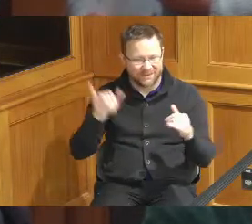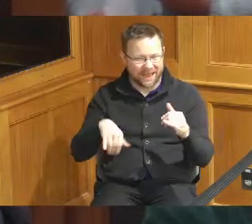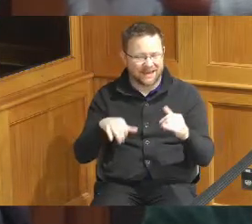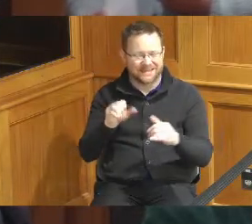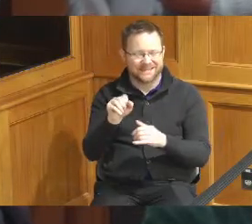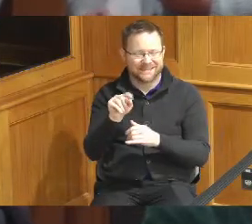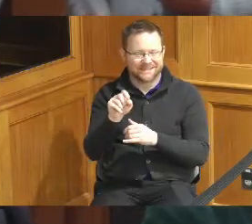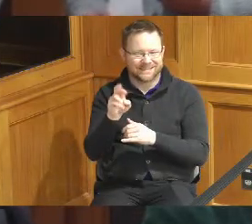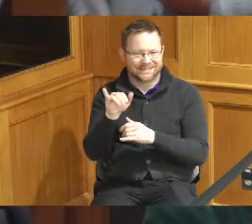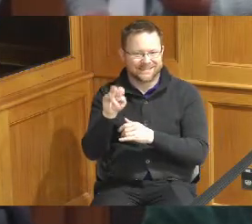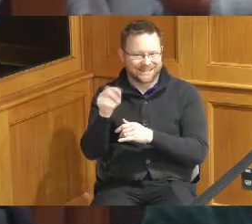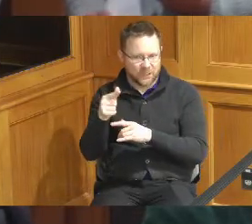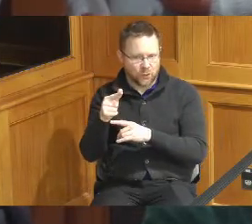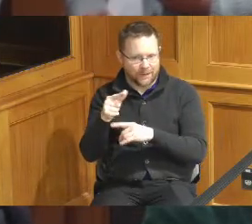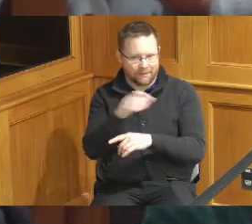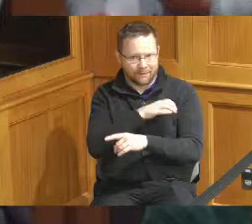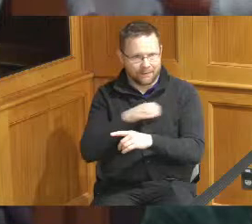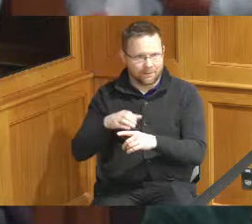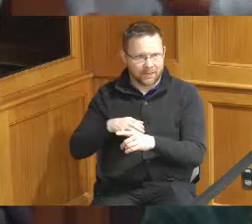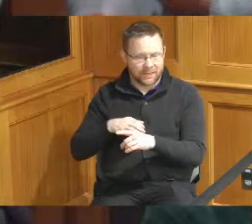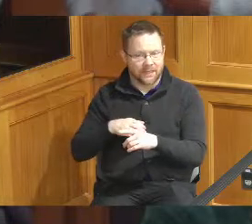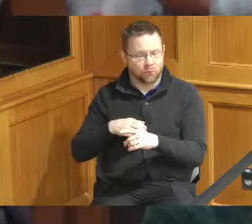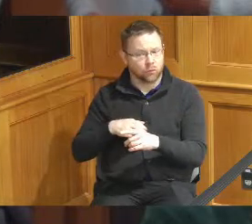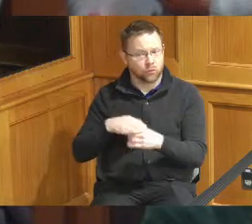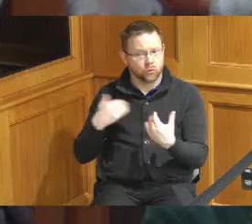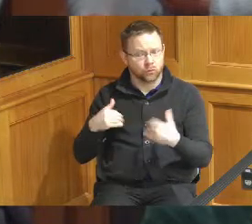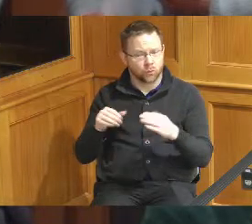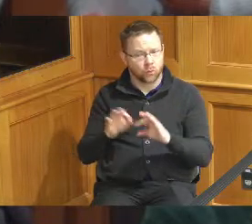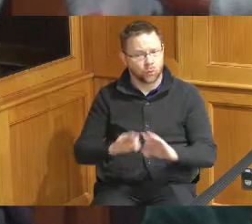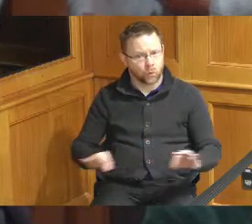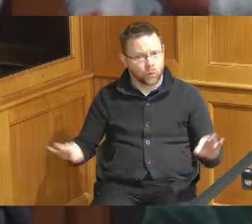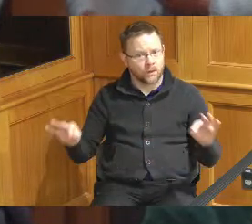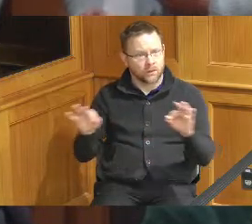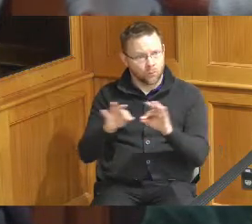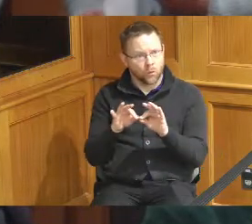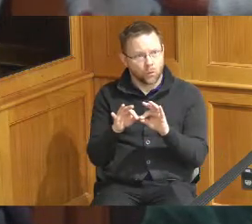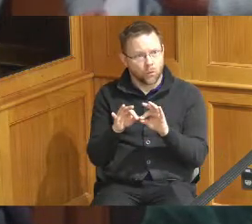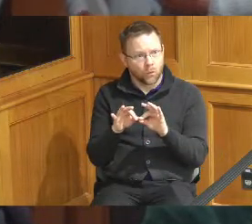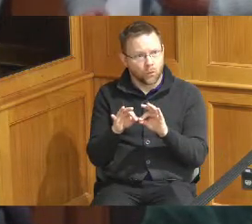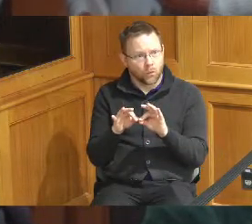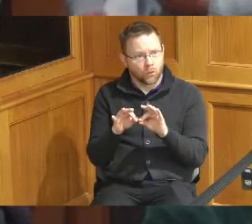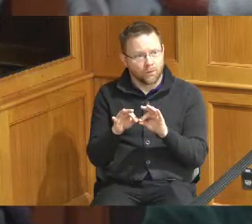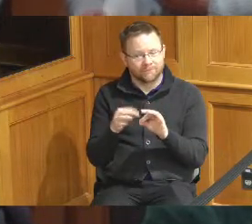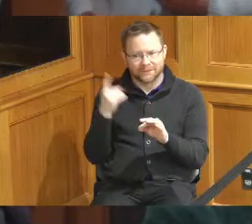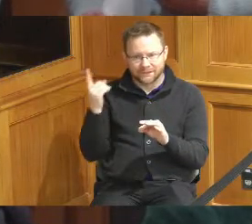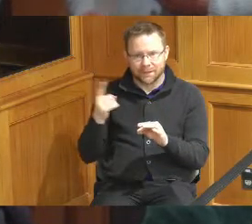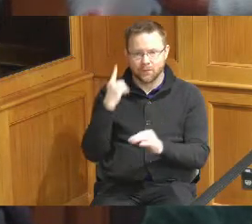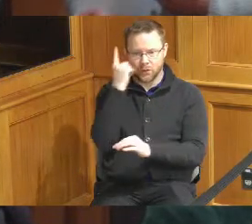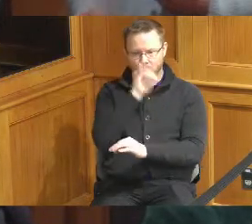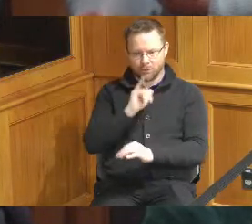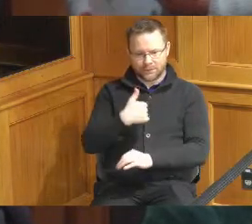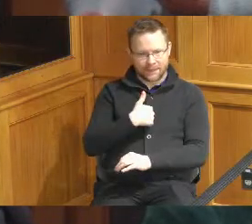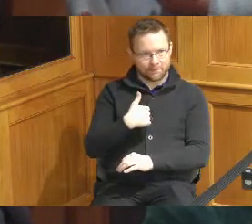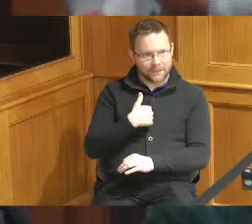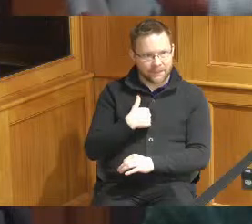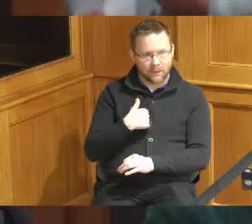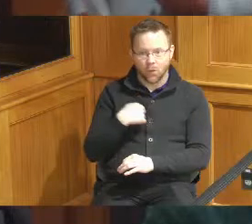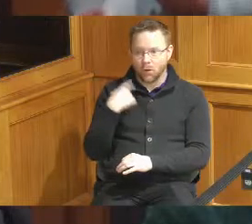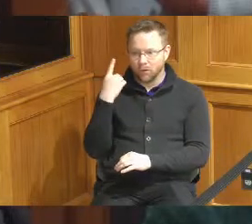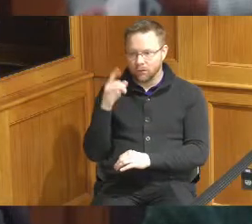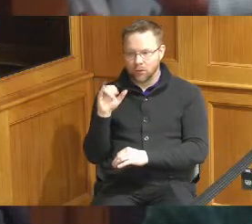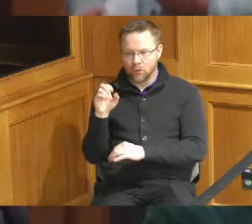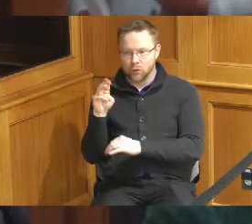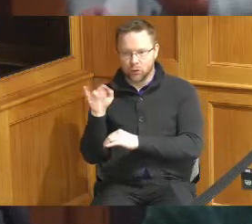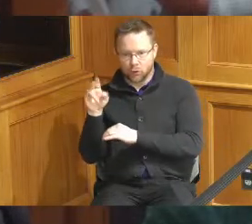where it was very important to have someone like me or Humadot, which